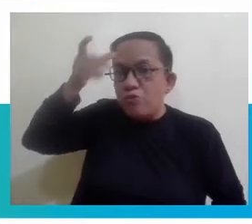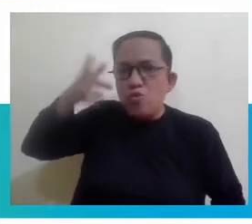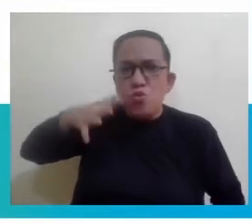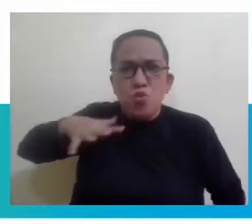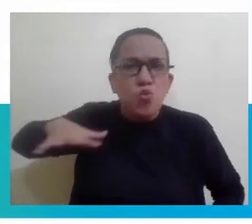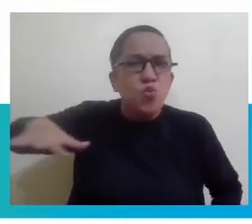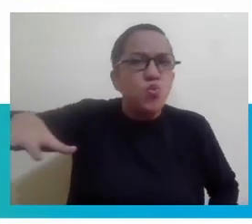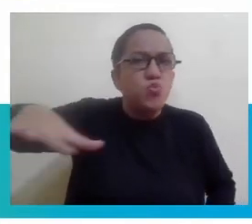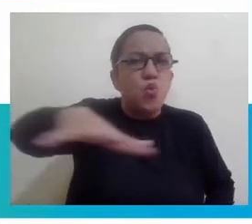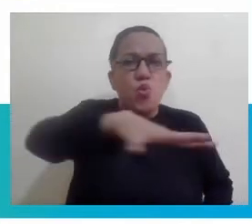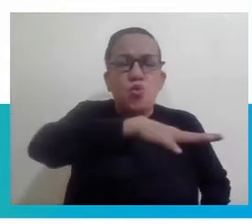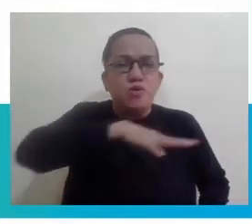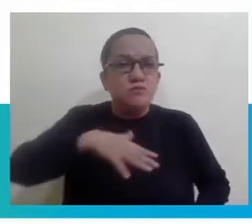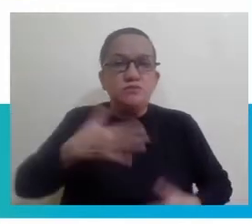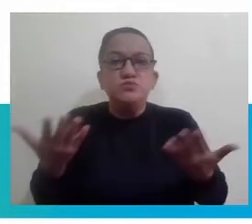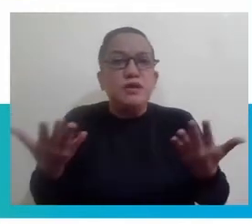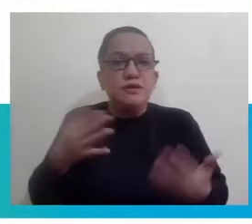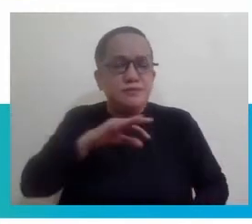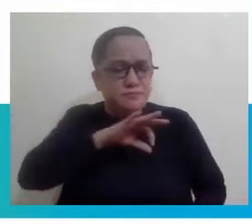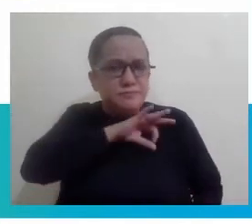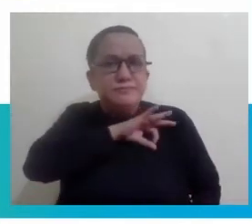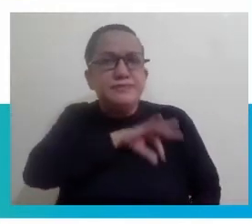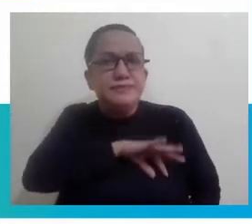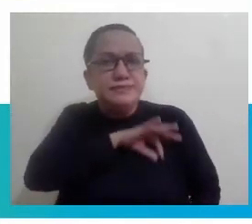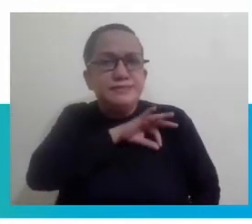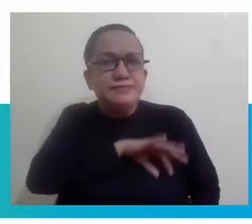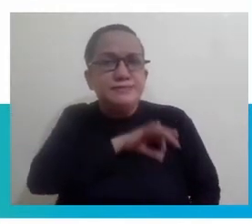government, the private sector,